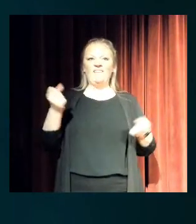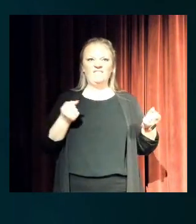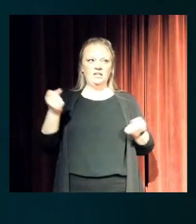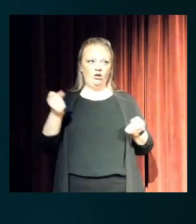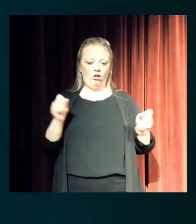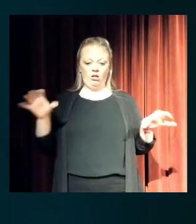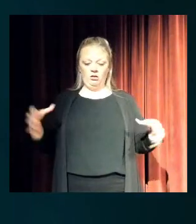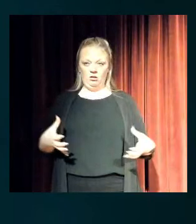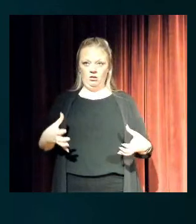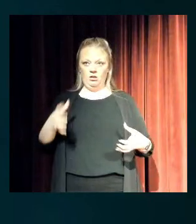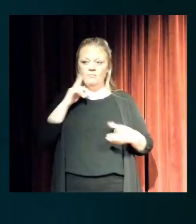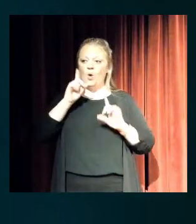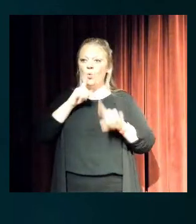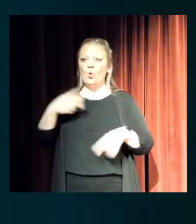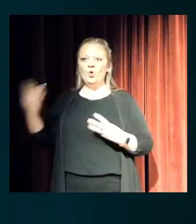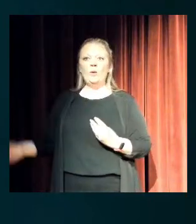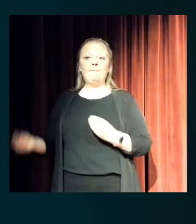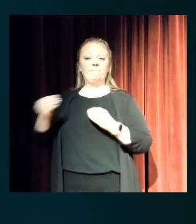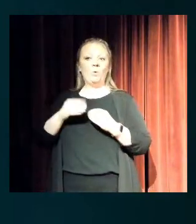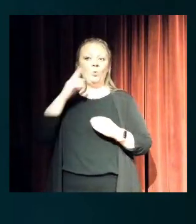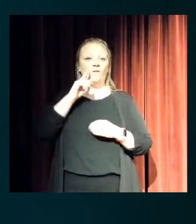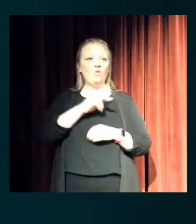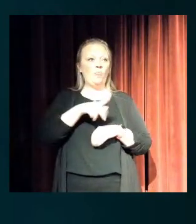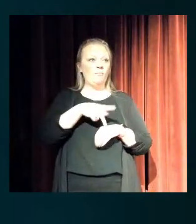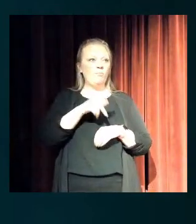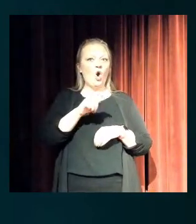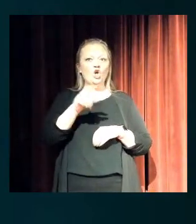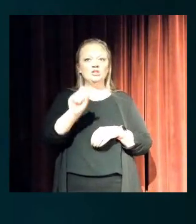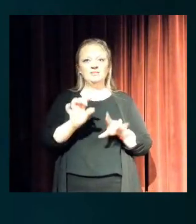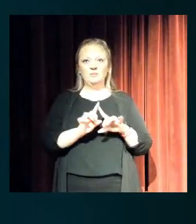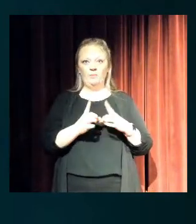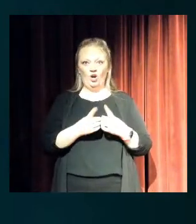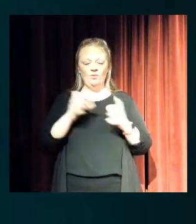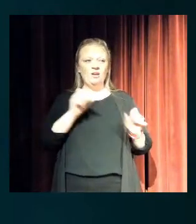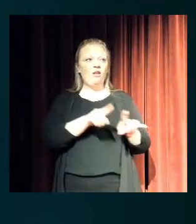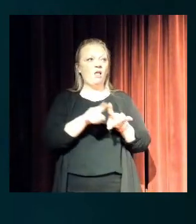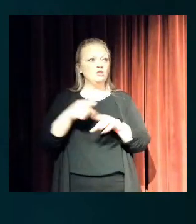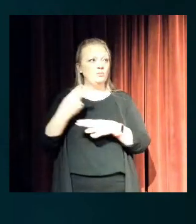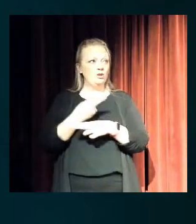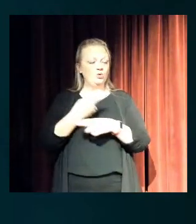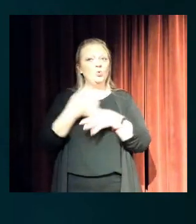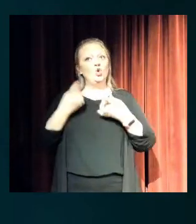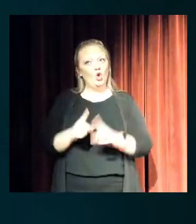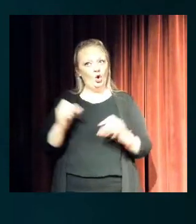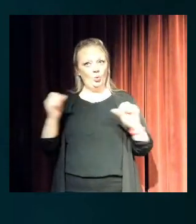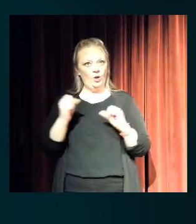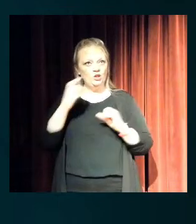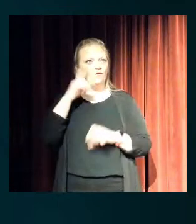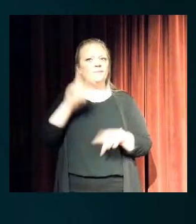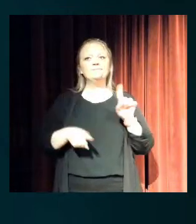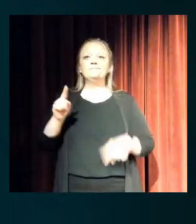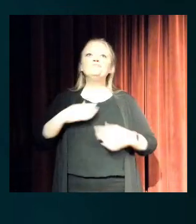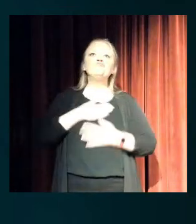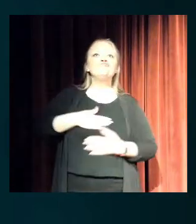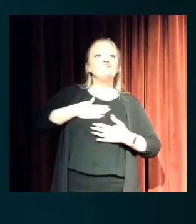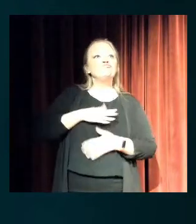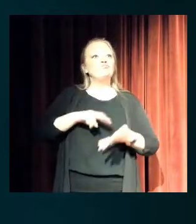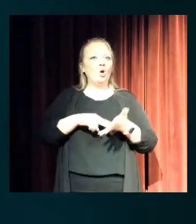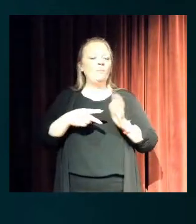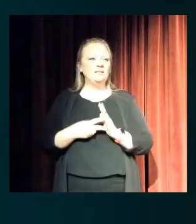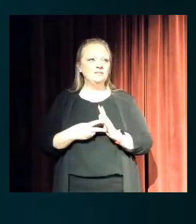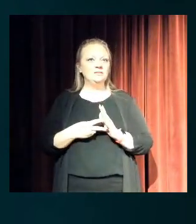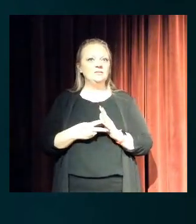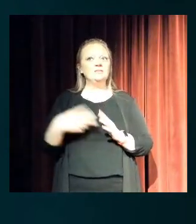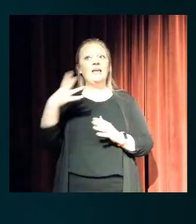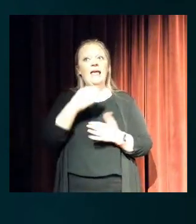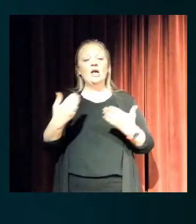by ordering additional tracked vehicles for the Parks Department, which can also be used during the winter for various recreational purposes,